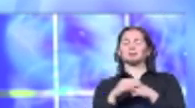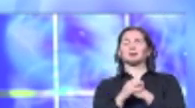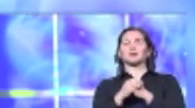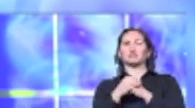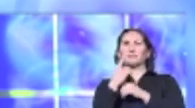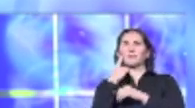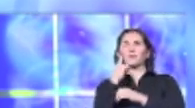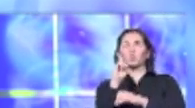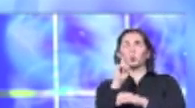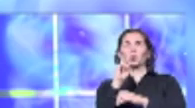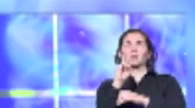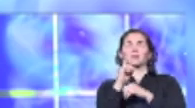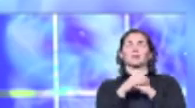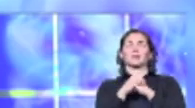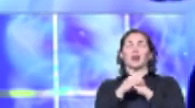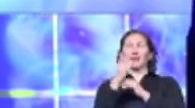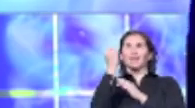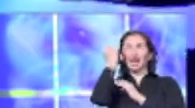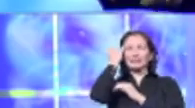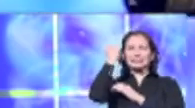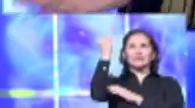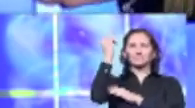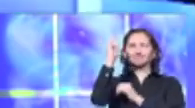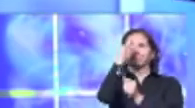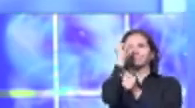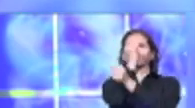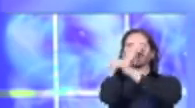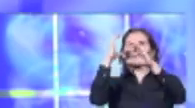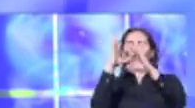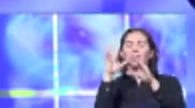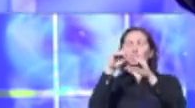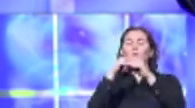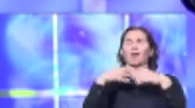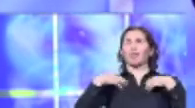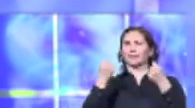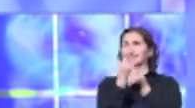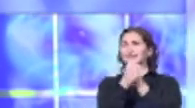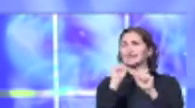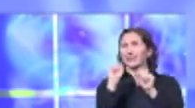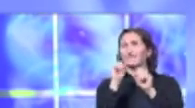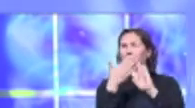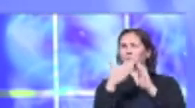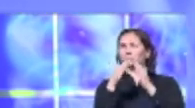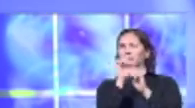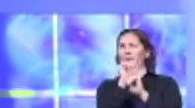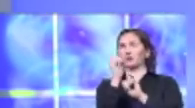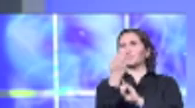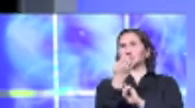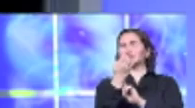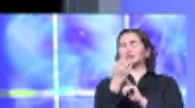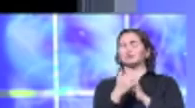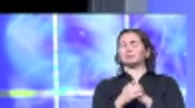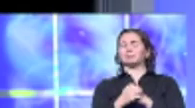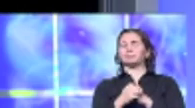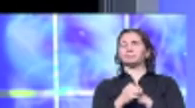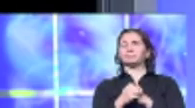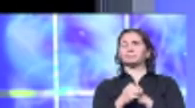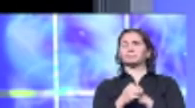national prevention ideal that includes healthy and safe community environments. It